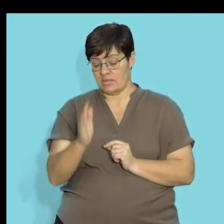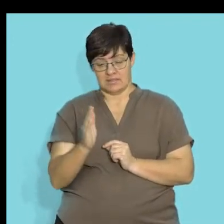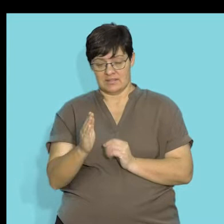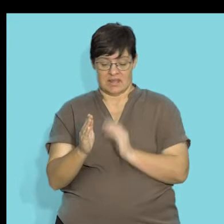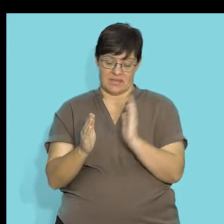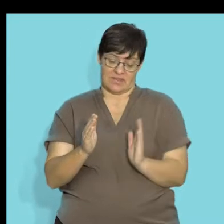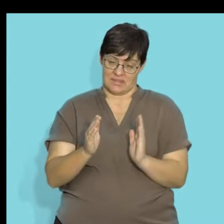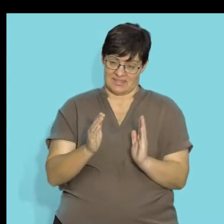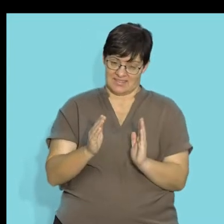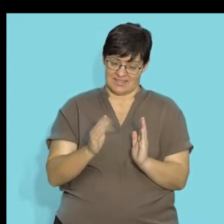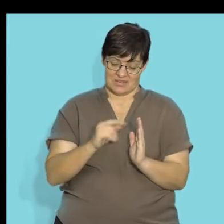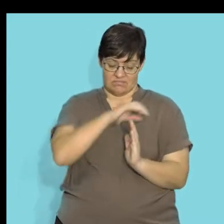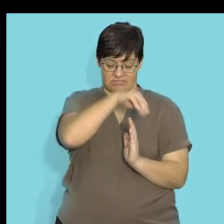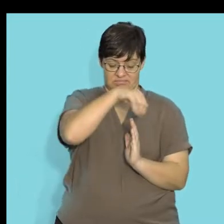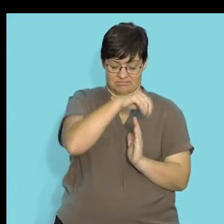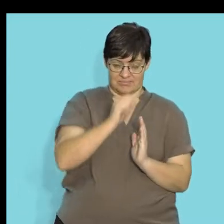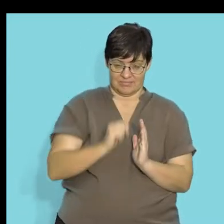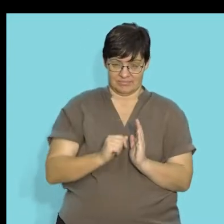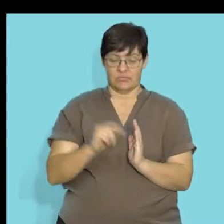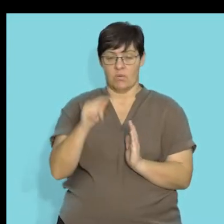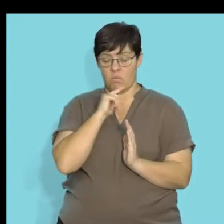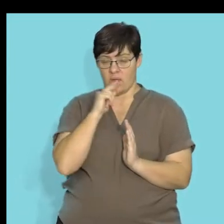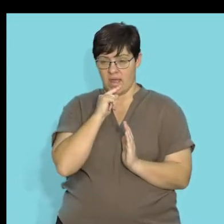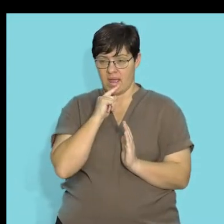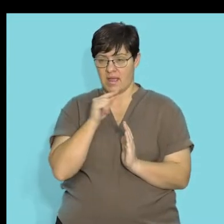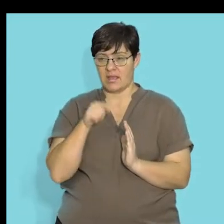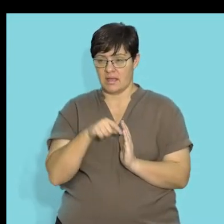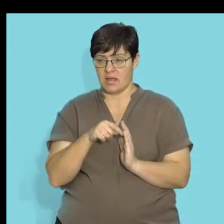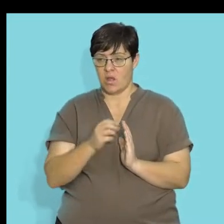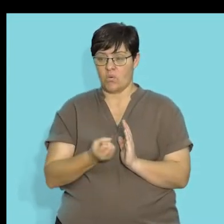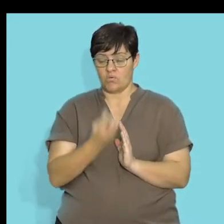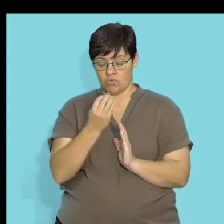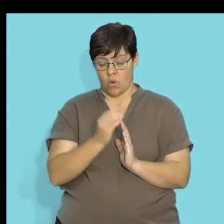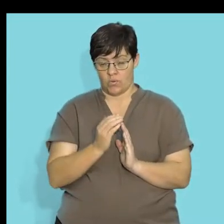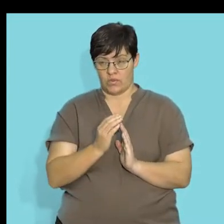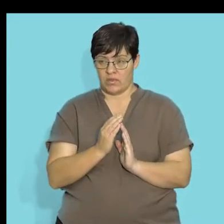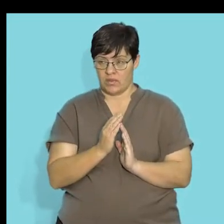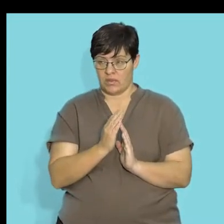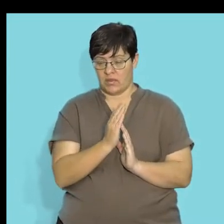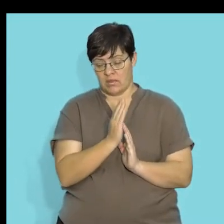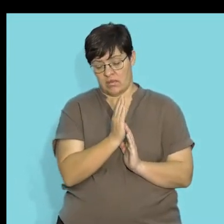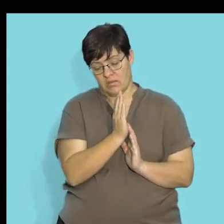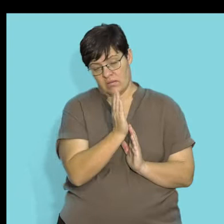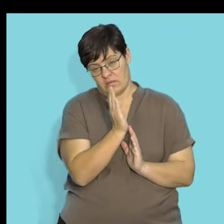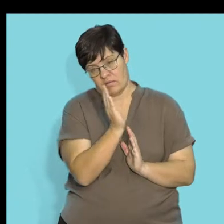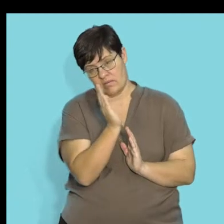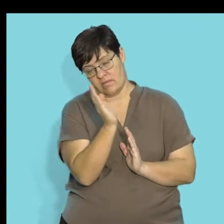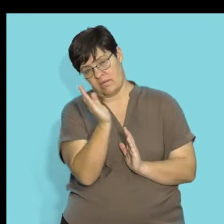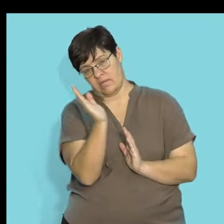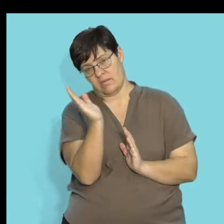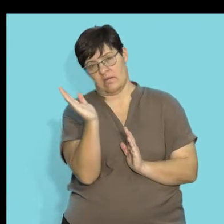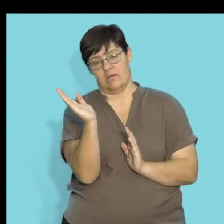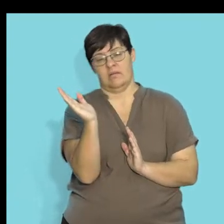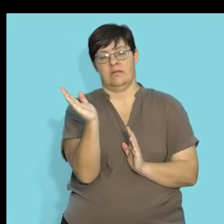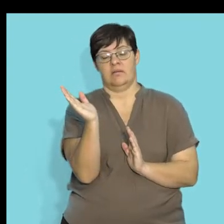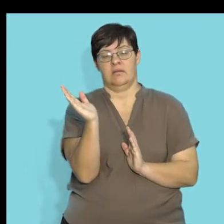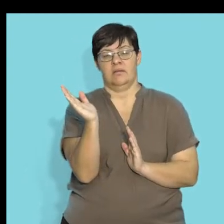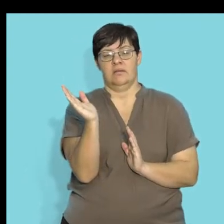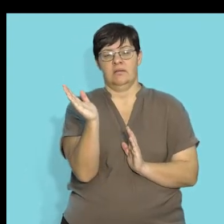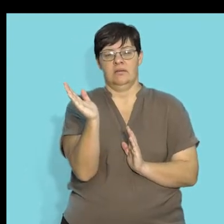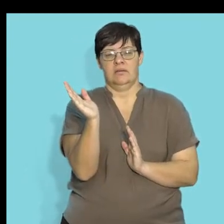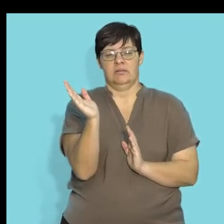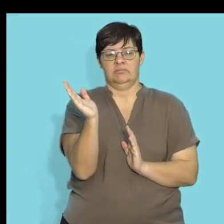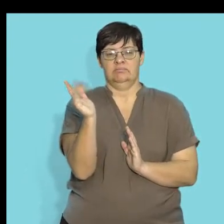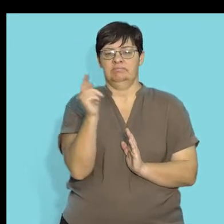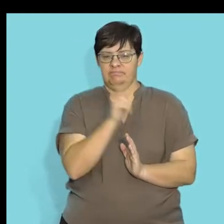accumulation of the auxins causes an increase in the growth of cells in this region. And hence we find that now the tip